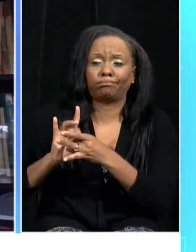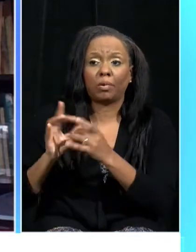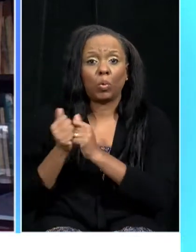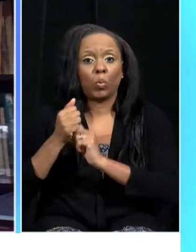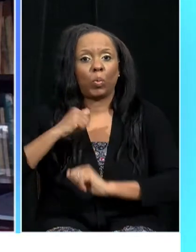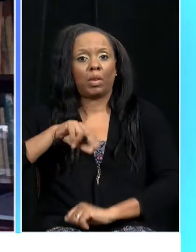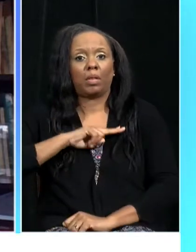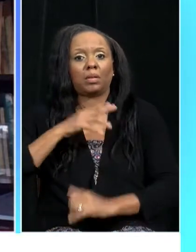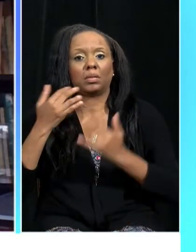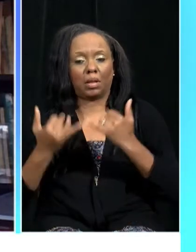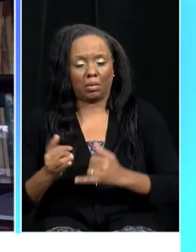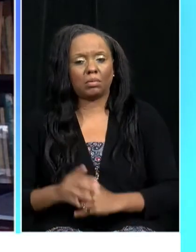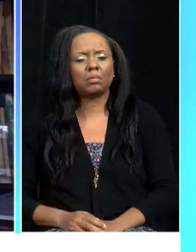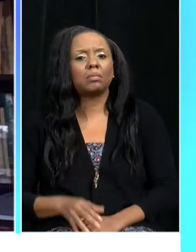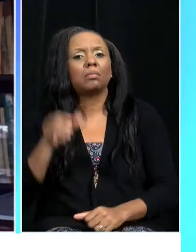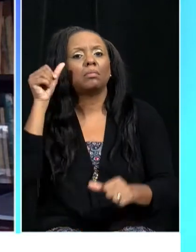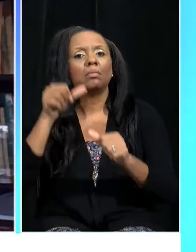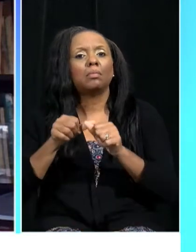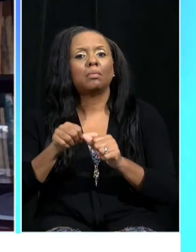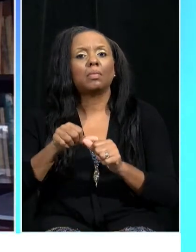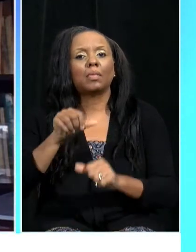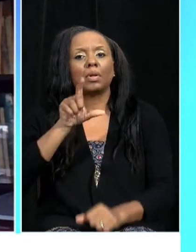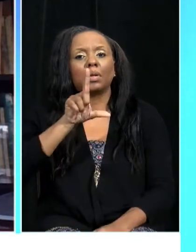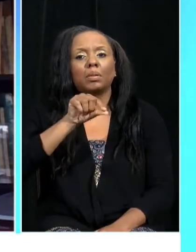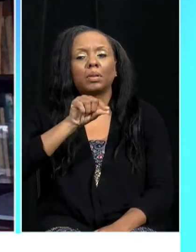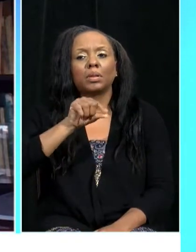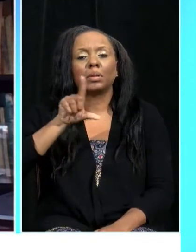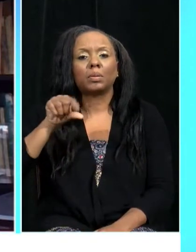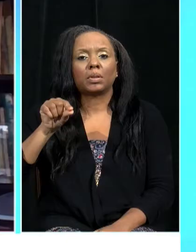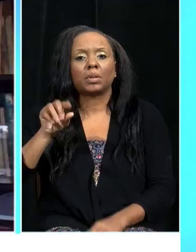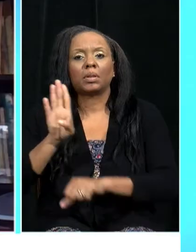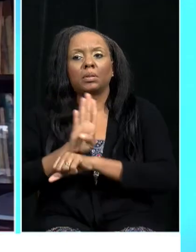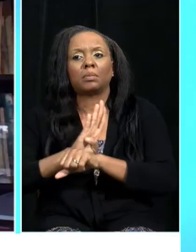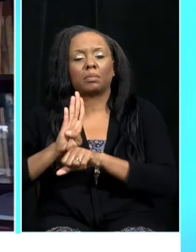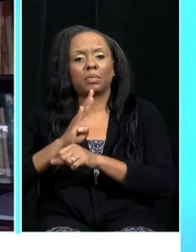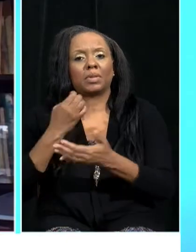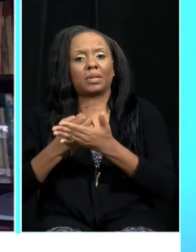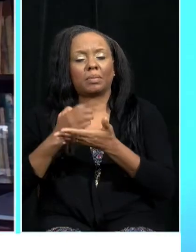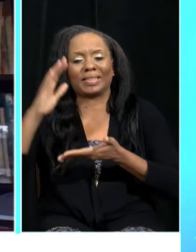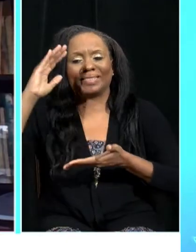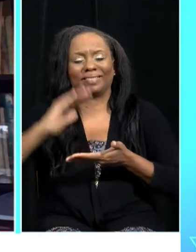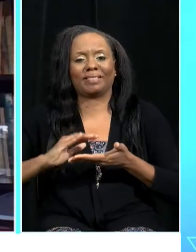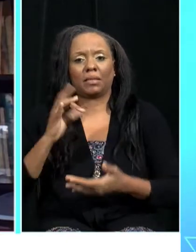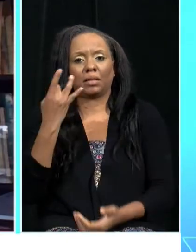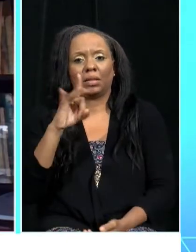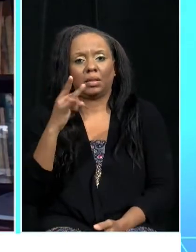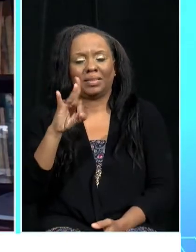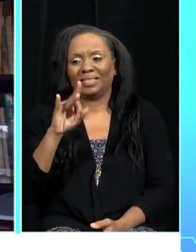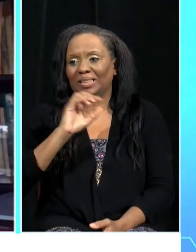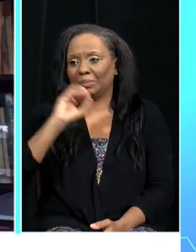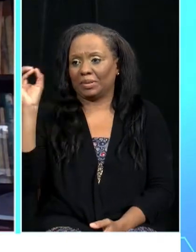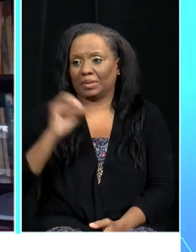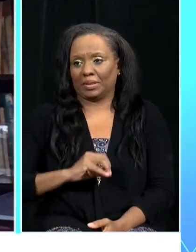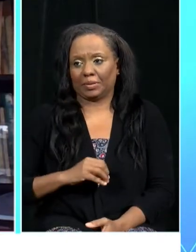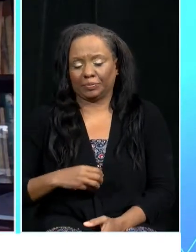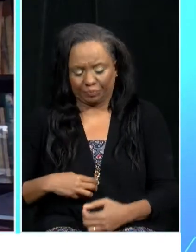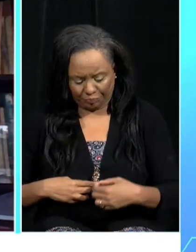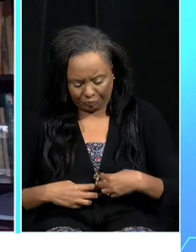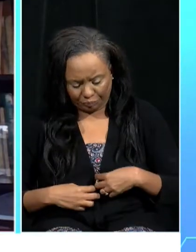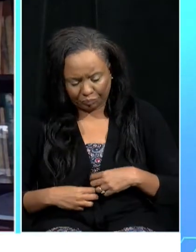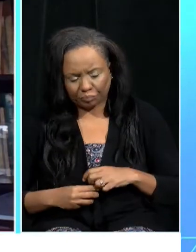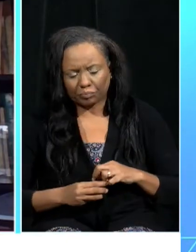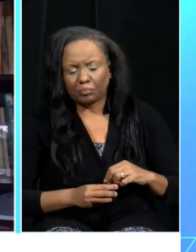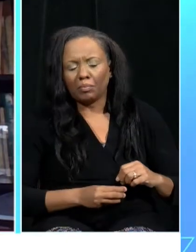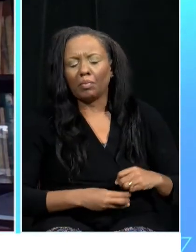of the COVID-19 pandemic, the Barbados economy would have declined by 18%. So to get back to